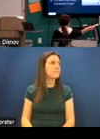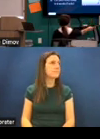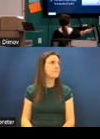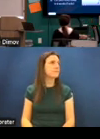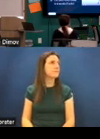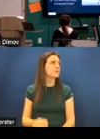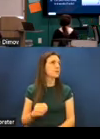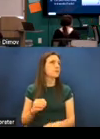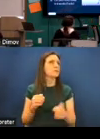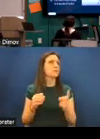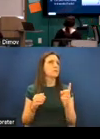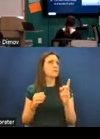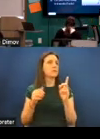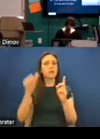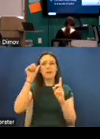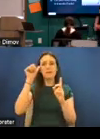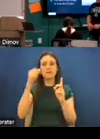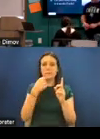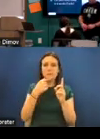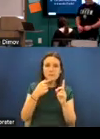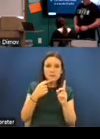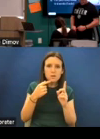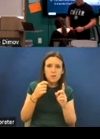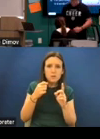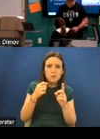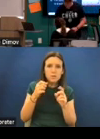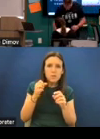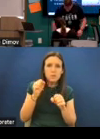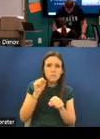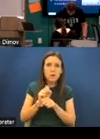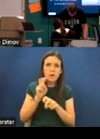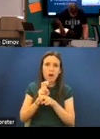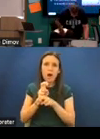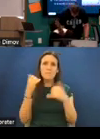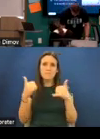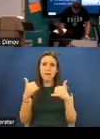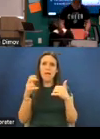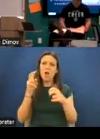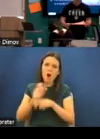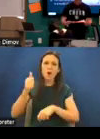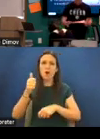rest. Jody. Who? Work hard, play hard, and rest. That was Jody. Work hard, play hard, rest, and rest.